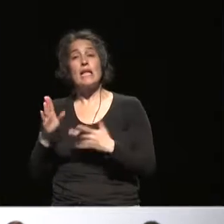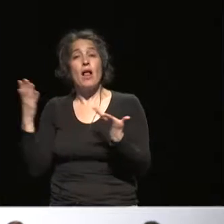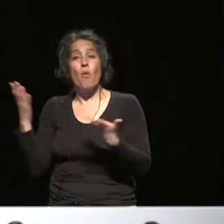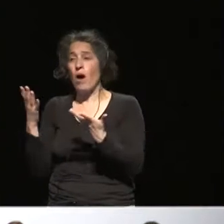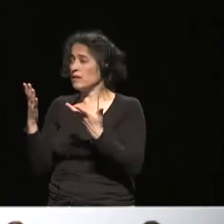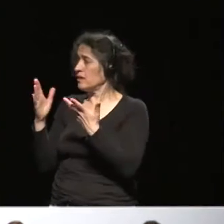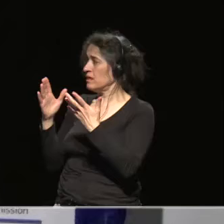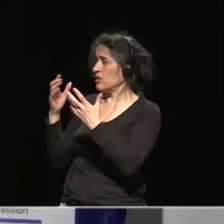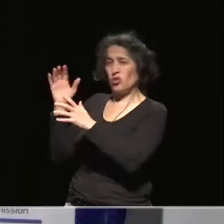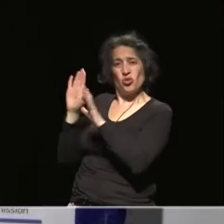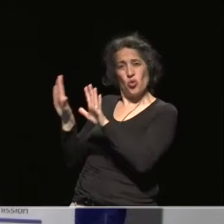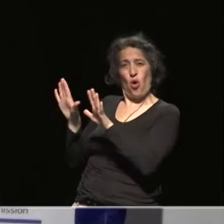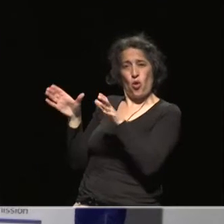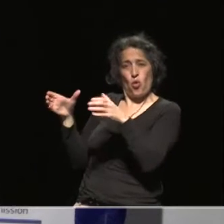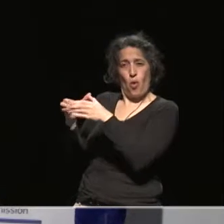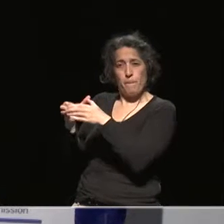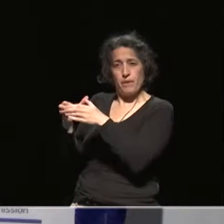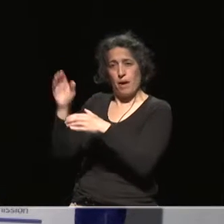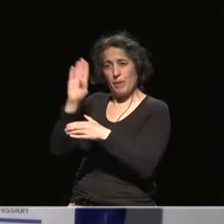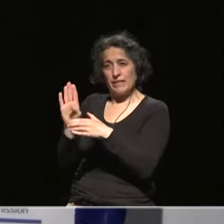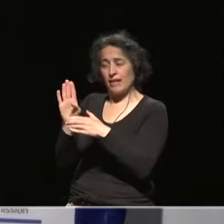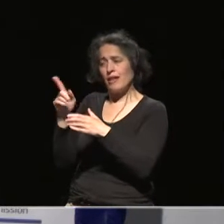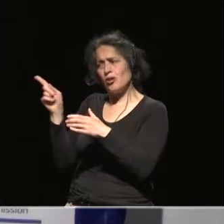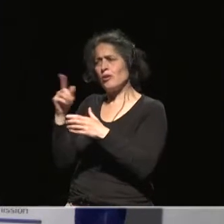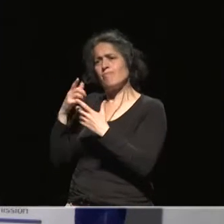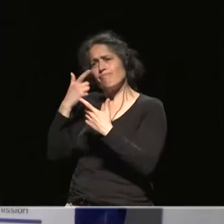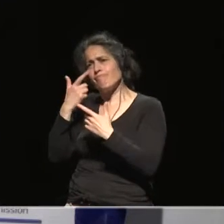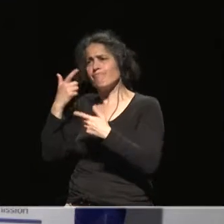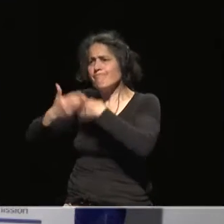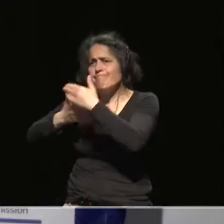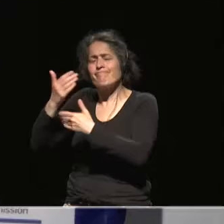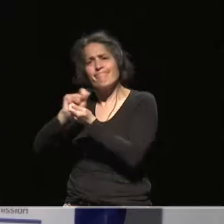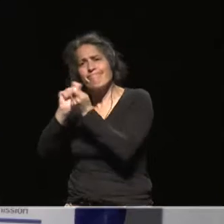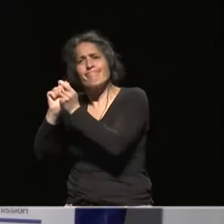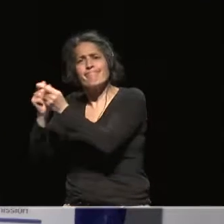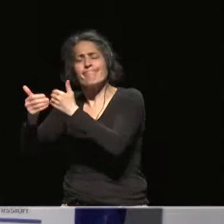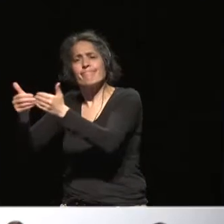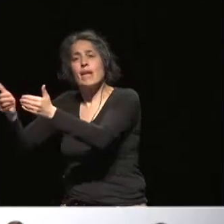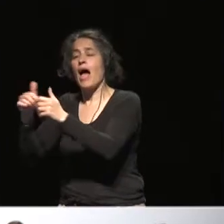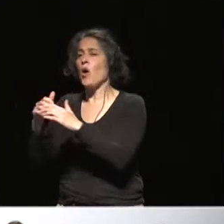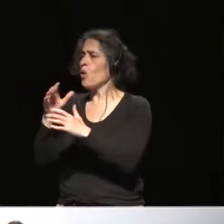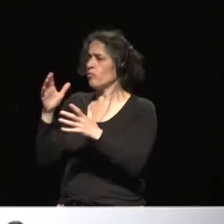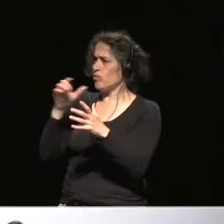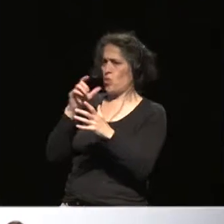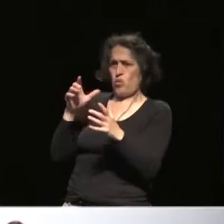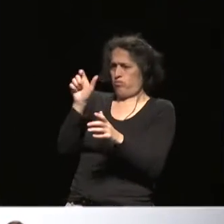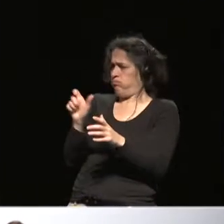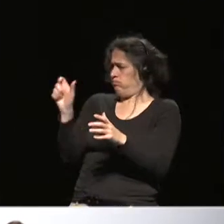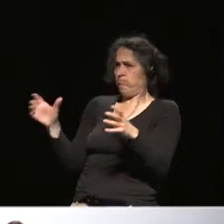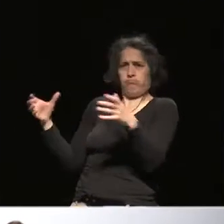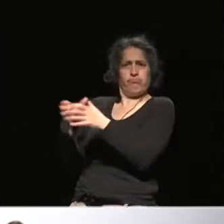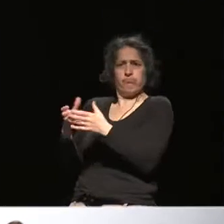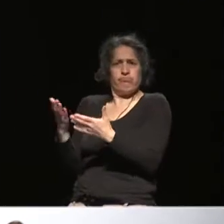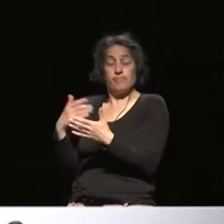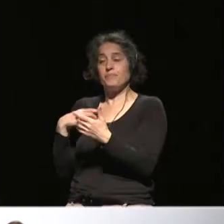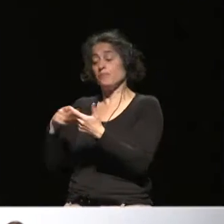is with you on this journey you're trying to get influence. The second question is, Mr. Steiner, you